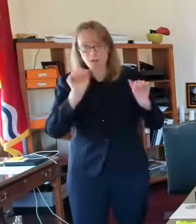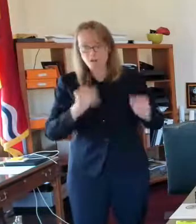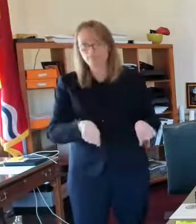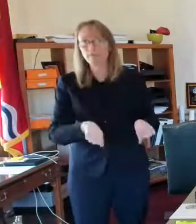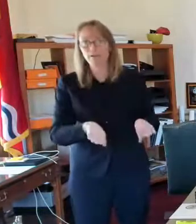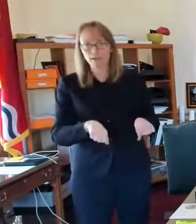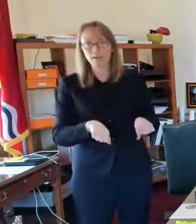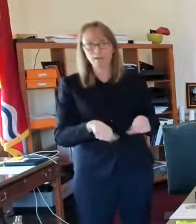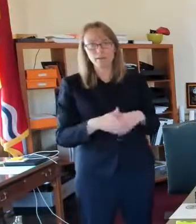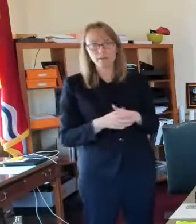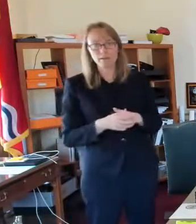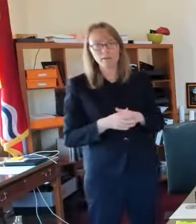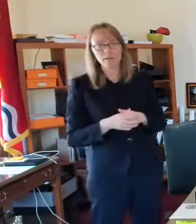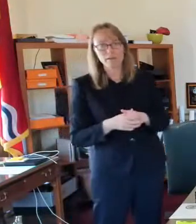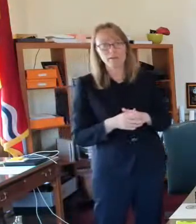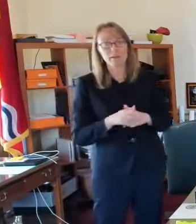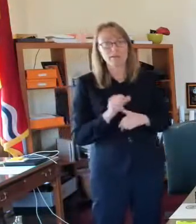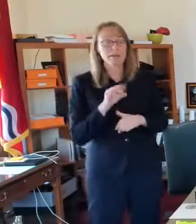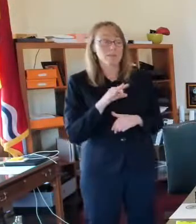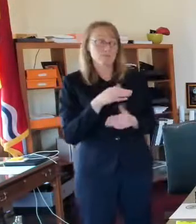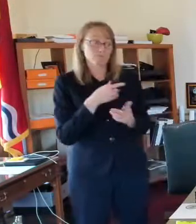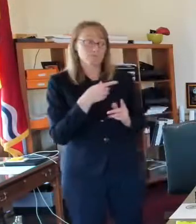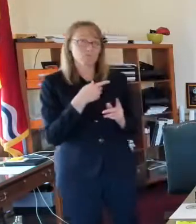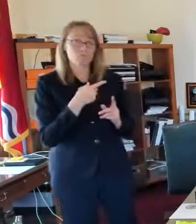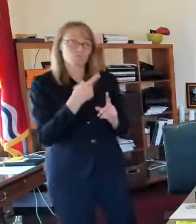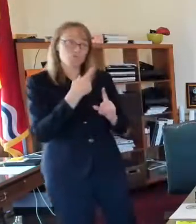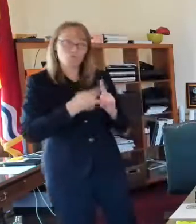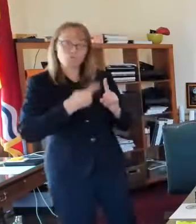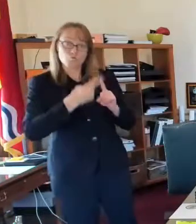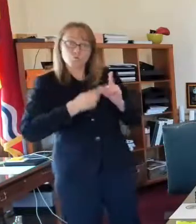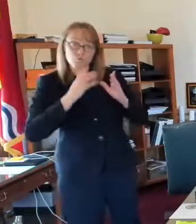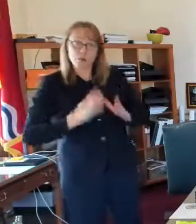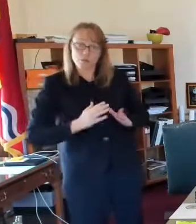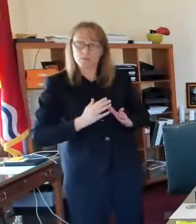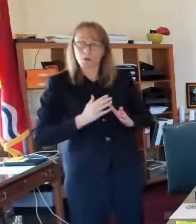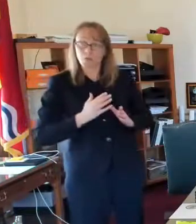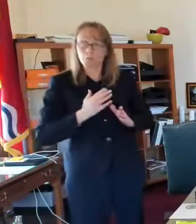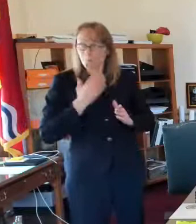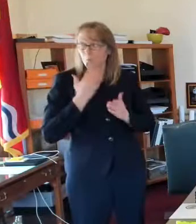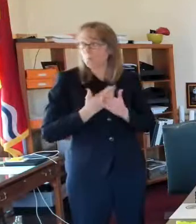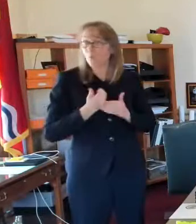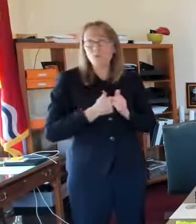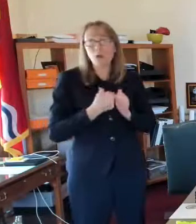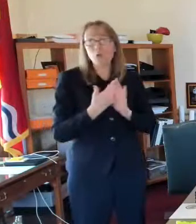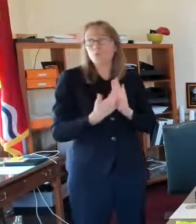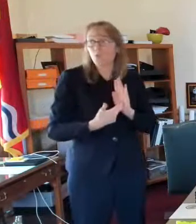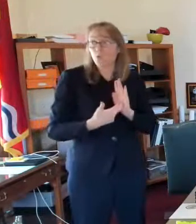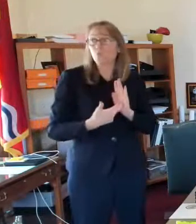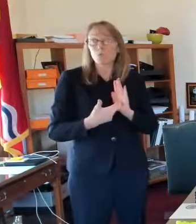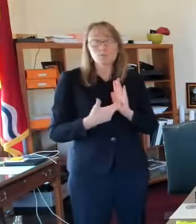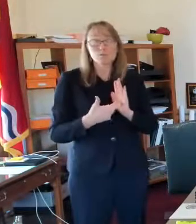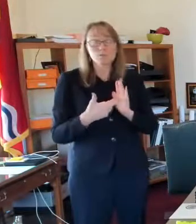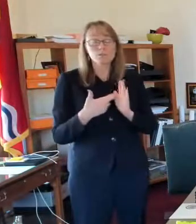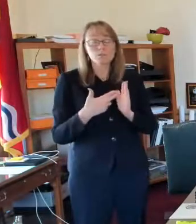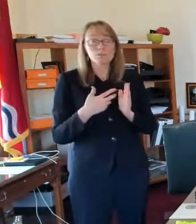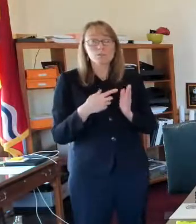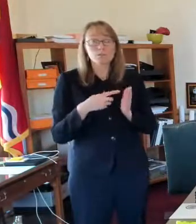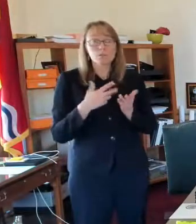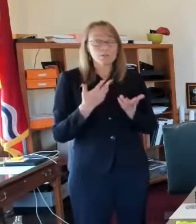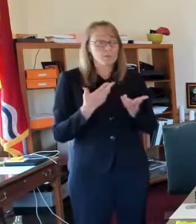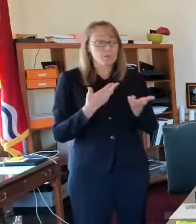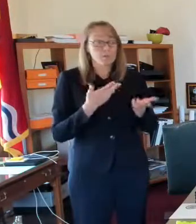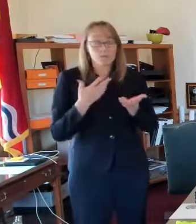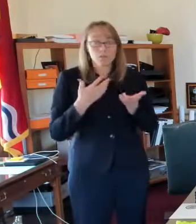rent. No, you can't evict them. You know, eventually they still will be required to pay that